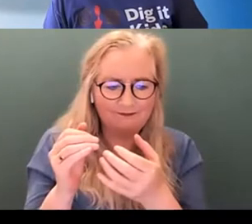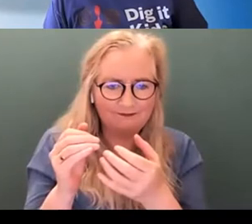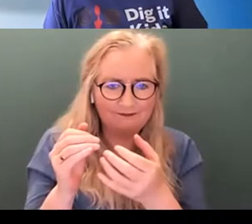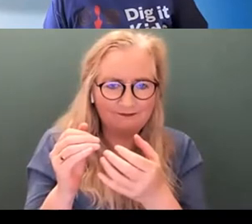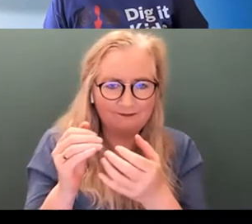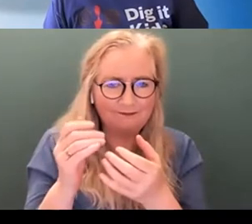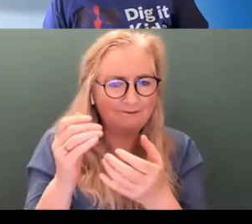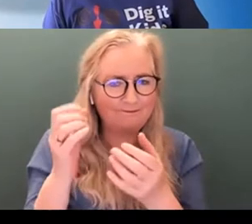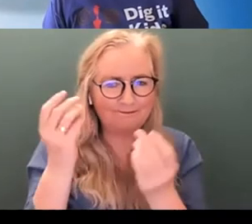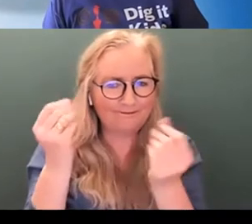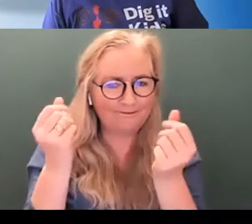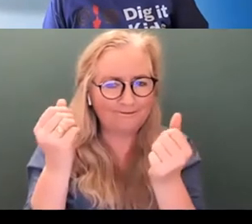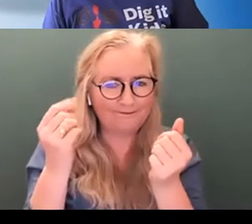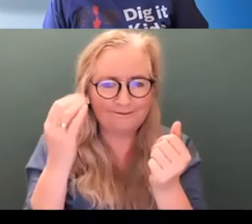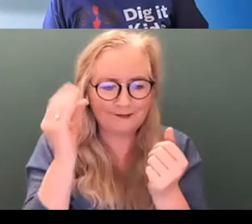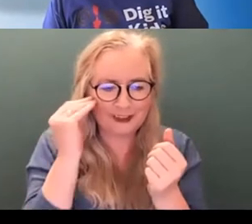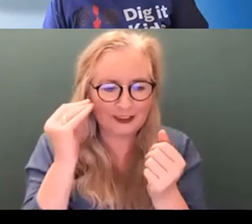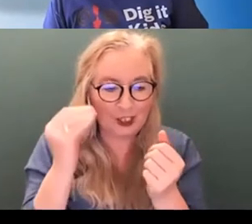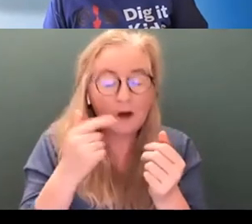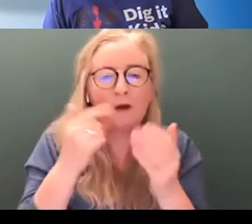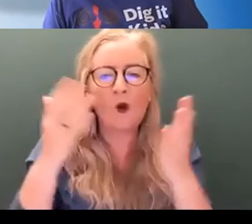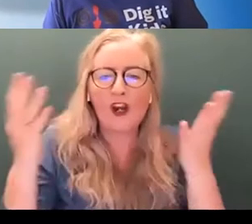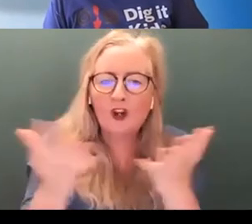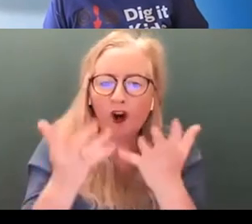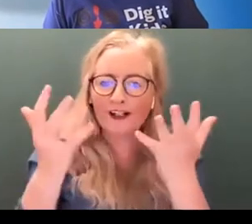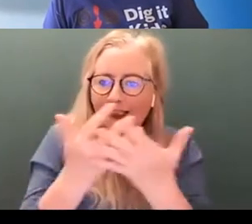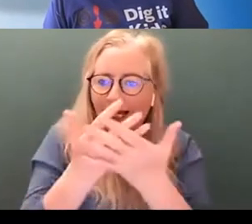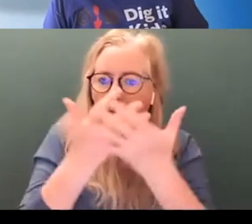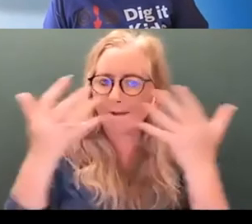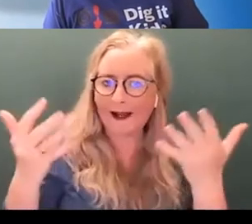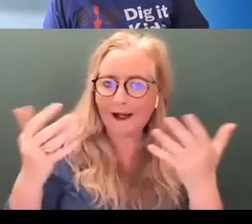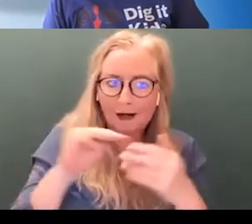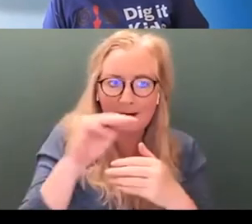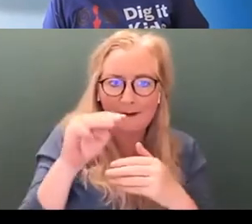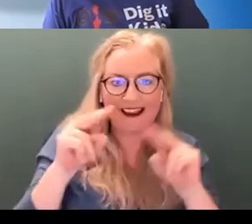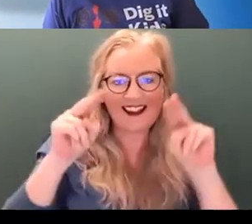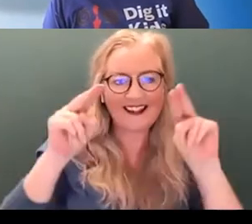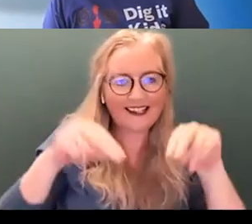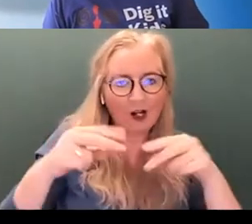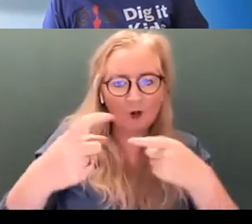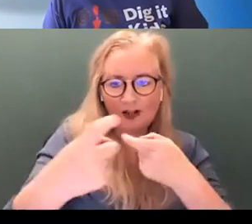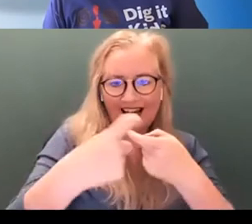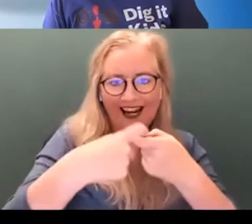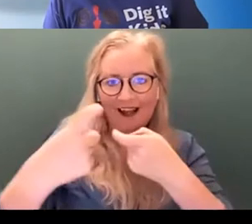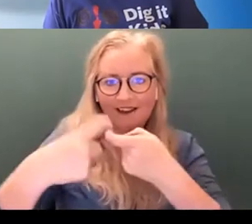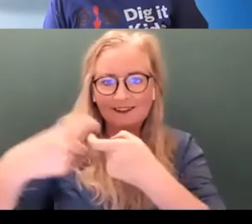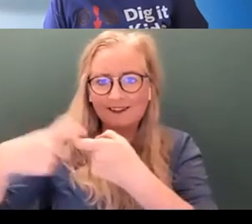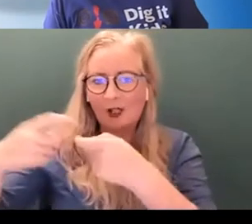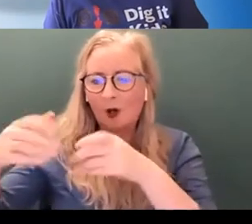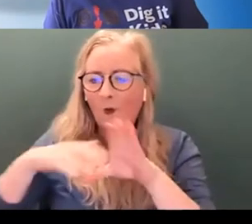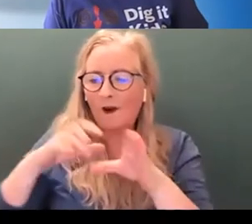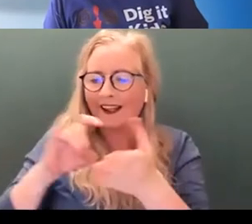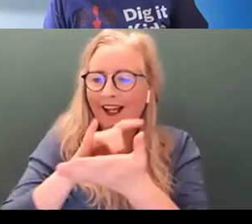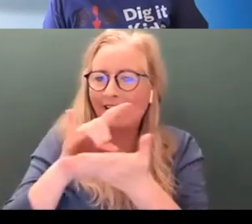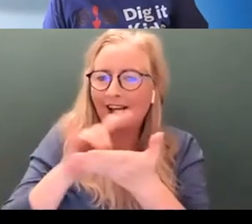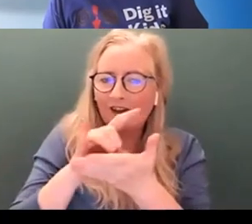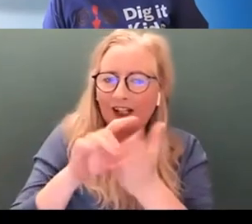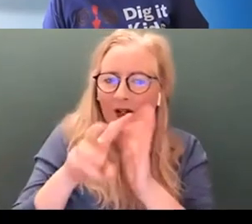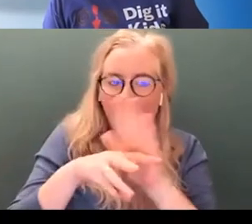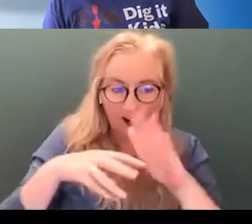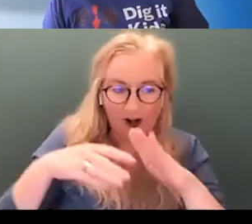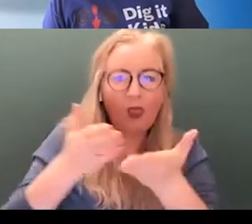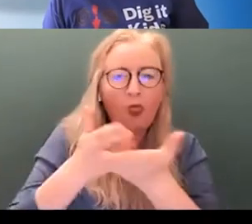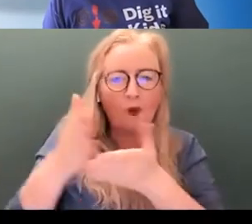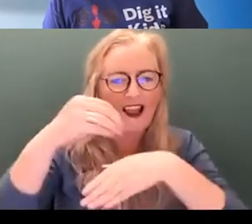Really, it's about encouraging as many people as possible to connect with heritage, this time mainly in that online format